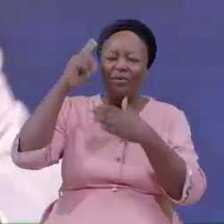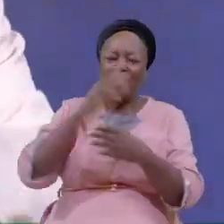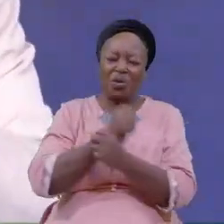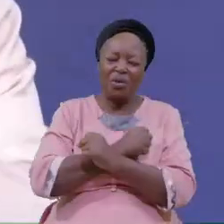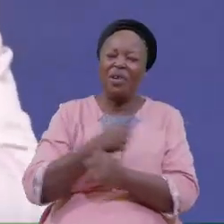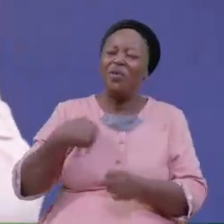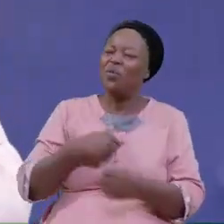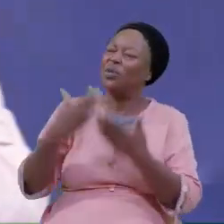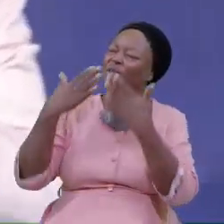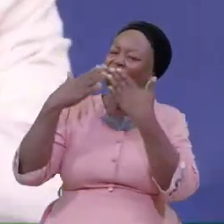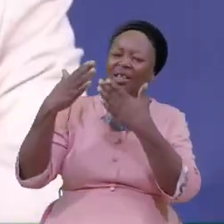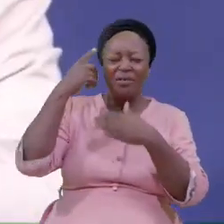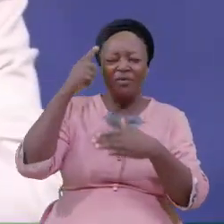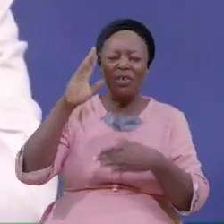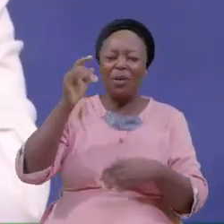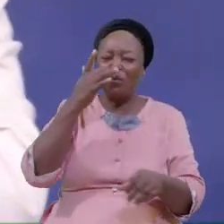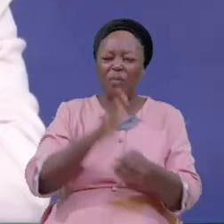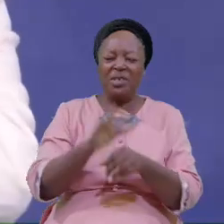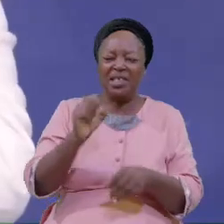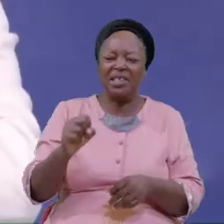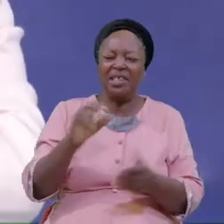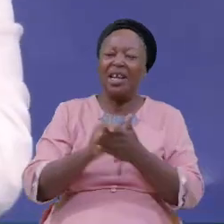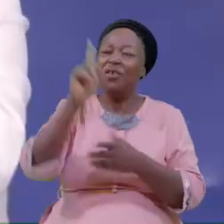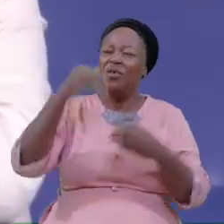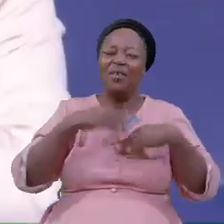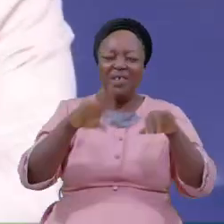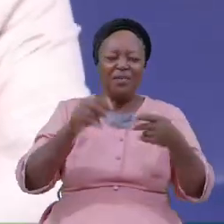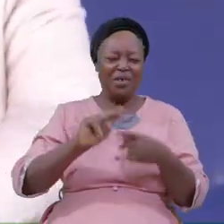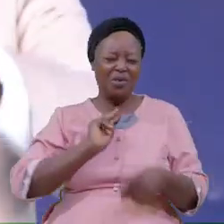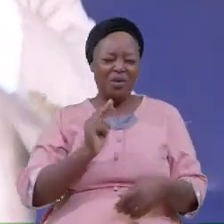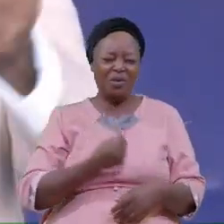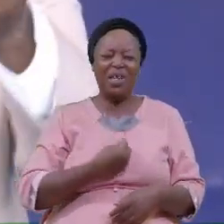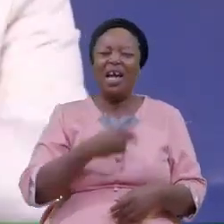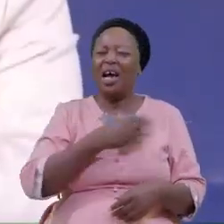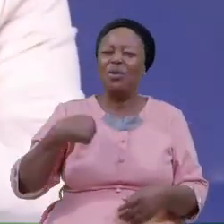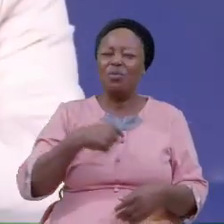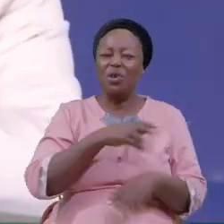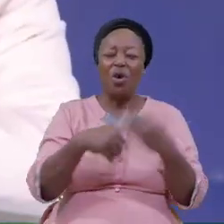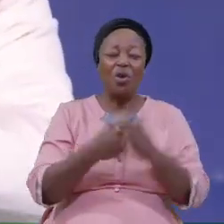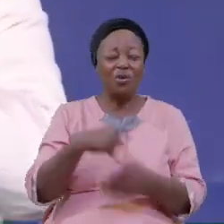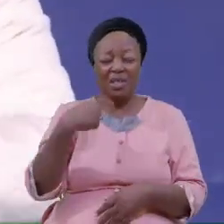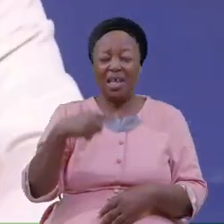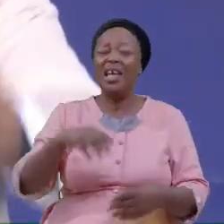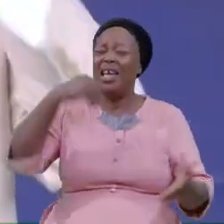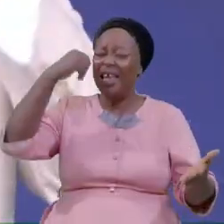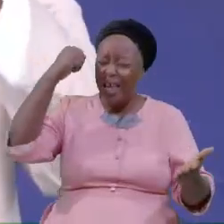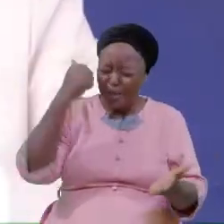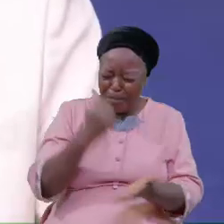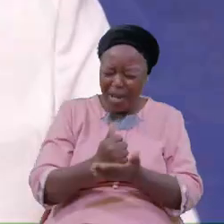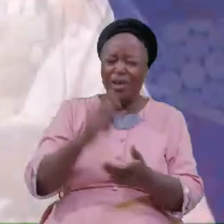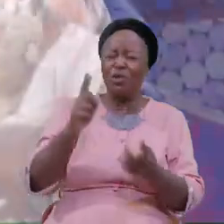you for the promises you have given us. And we all say amen to your promises